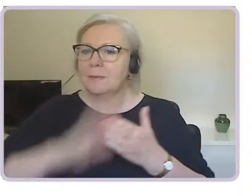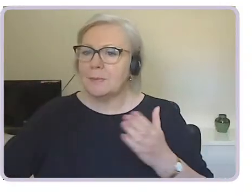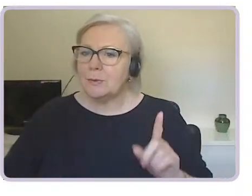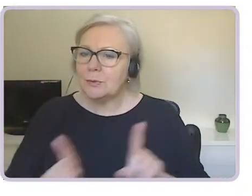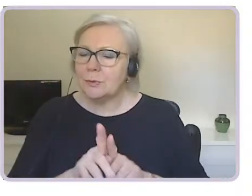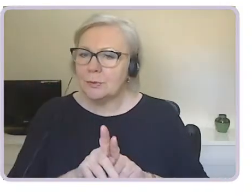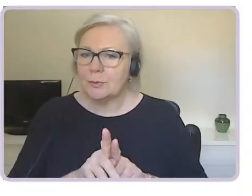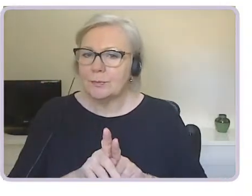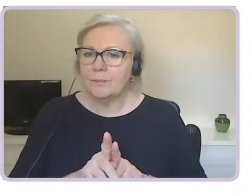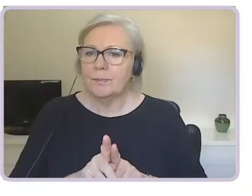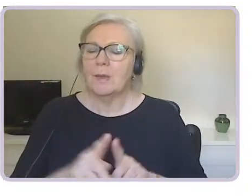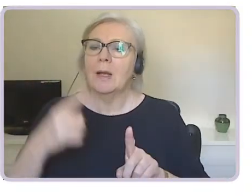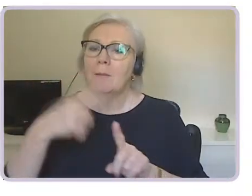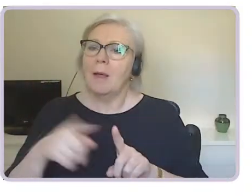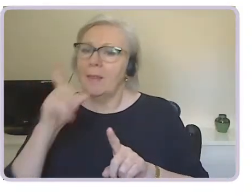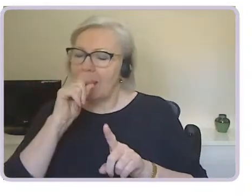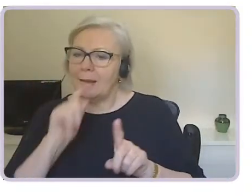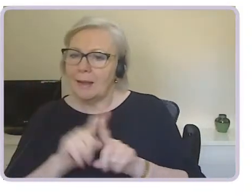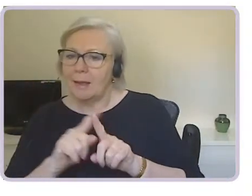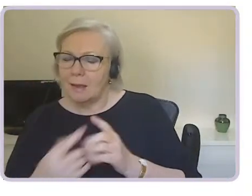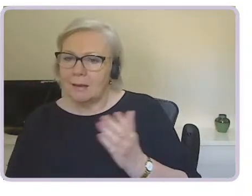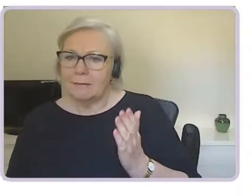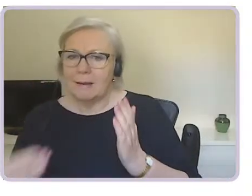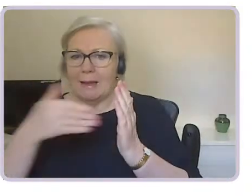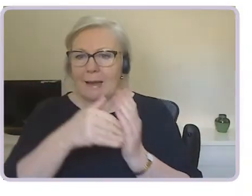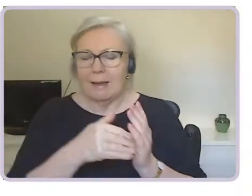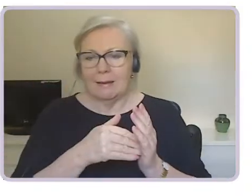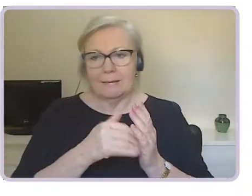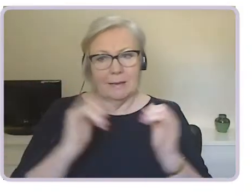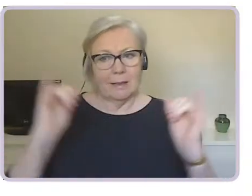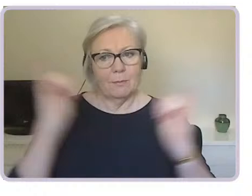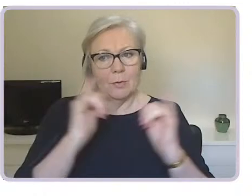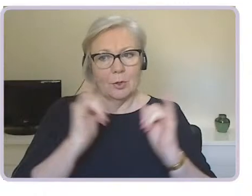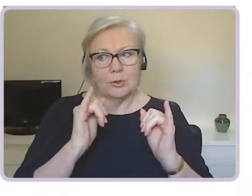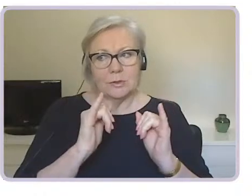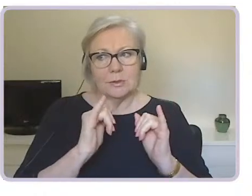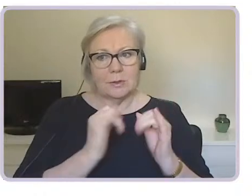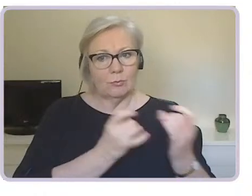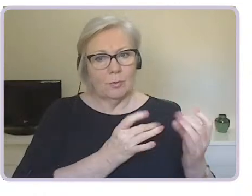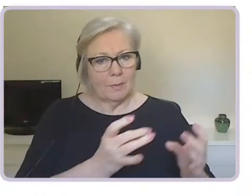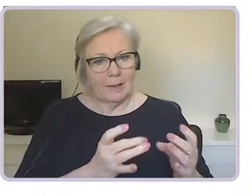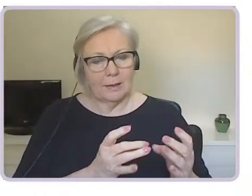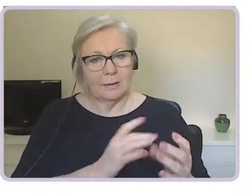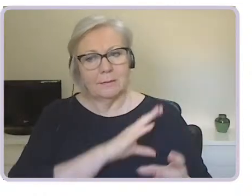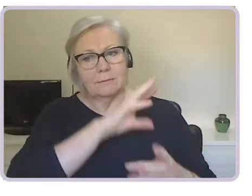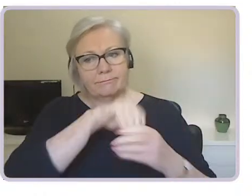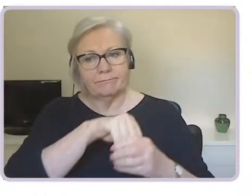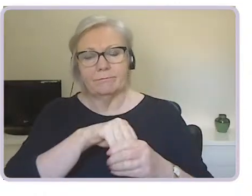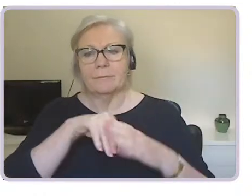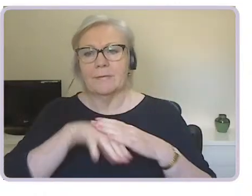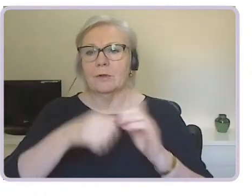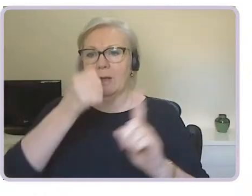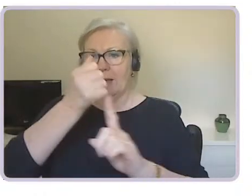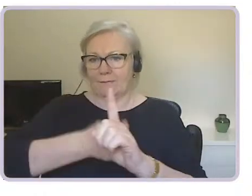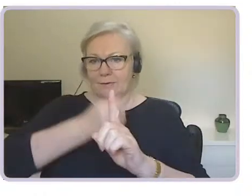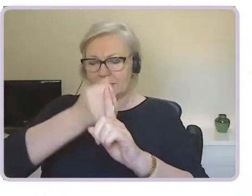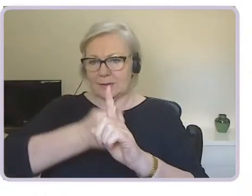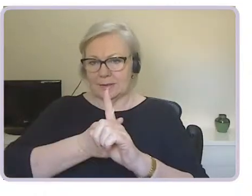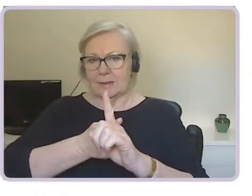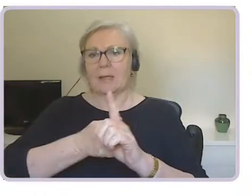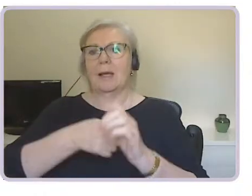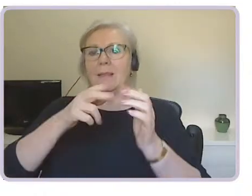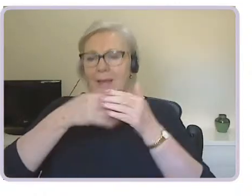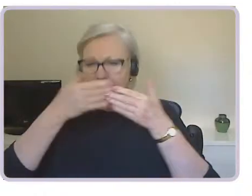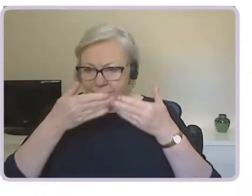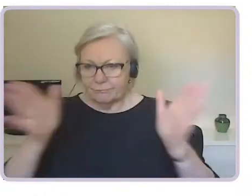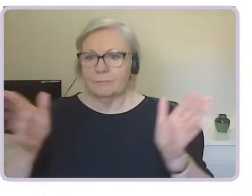emergency preparedness and adding that to their repertoire from an advocacy perspective and sharing that throughout the community.